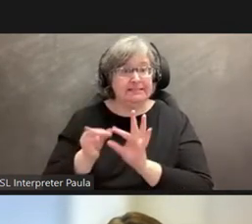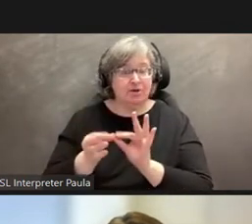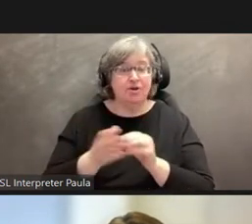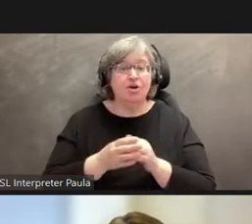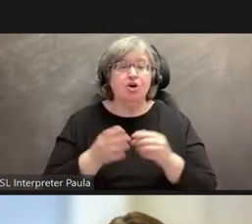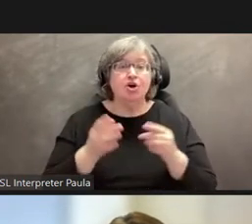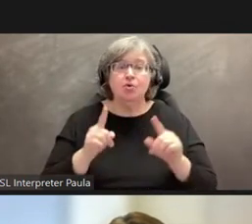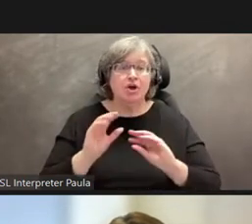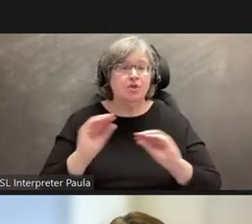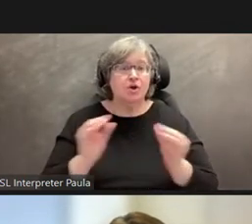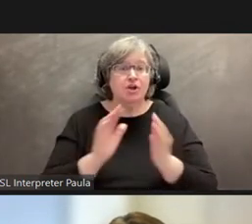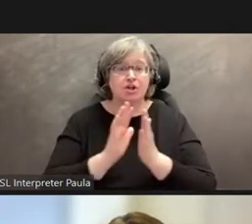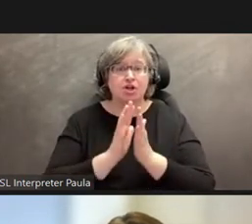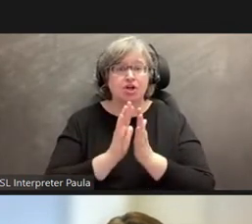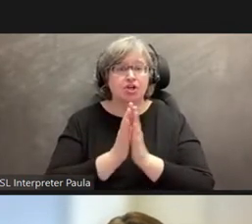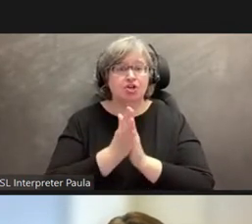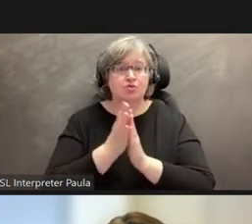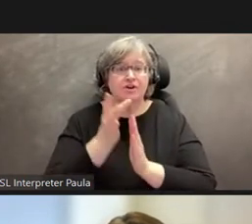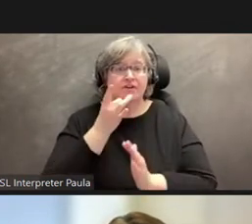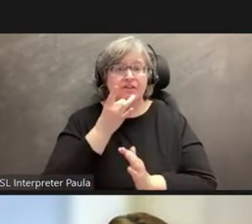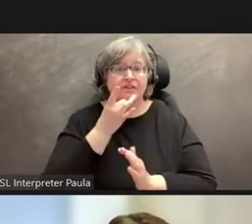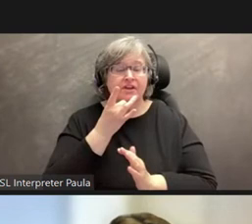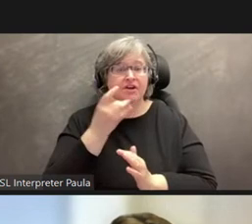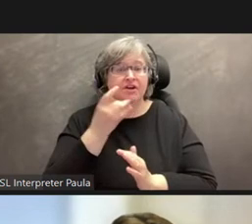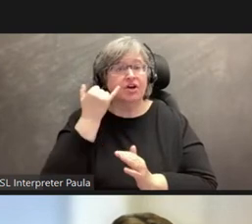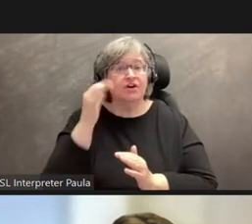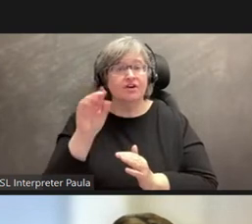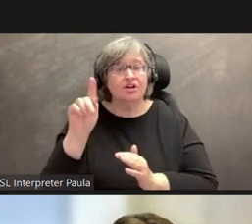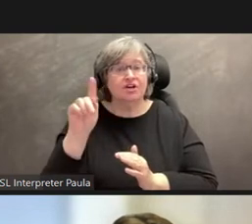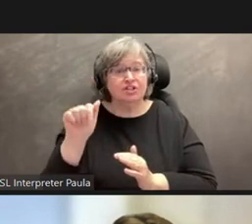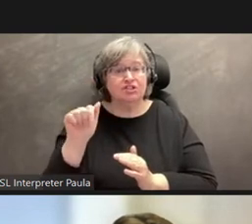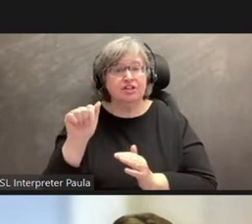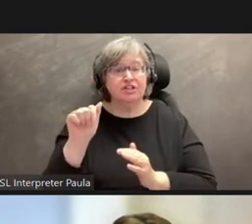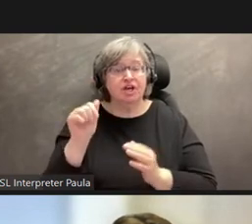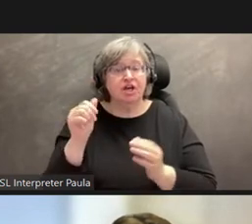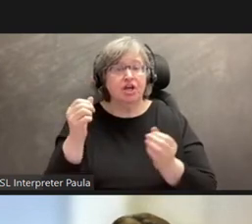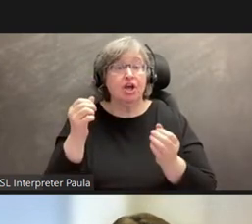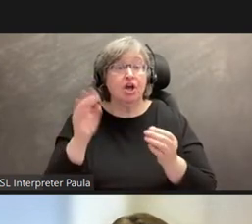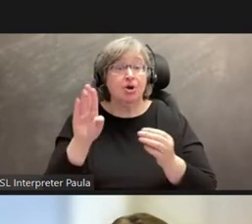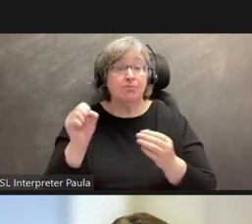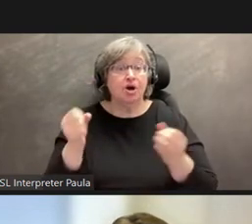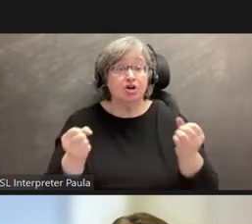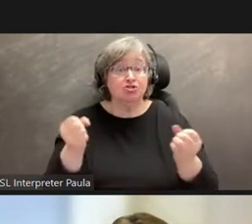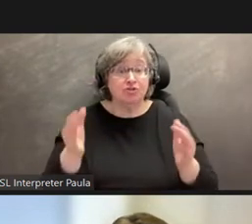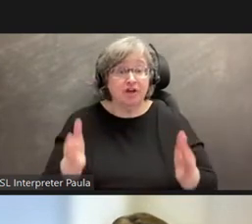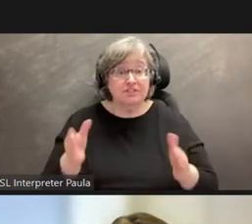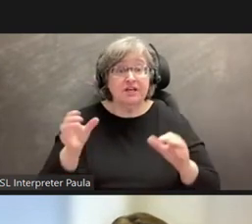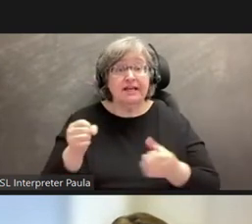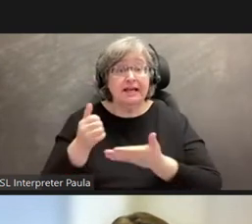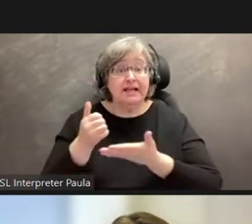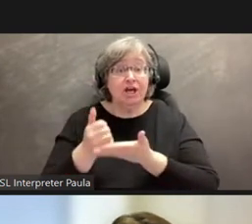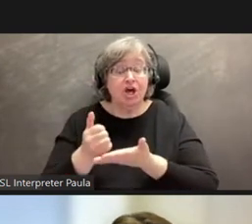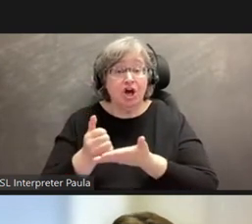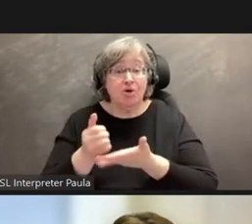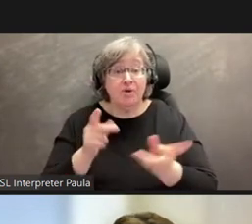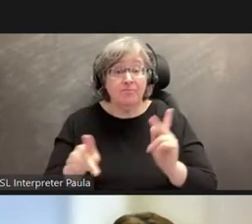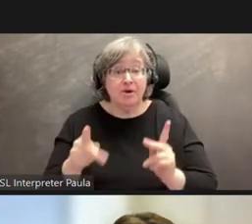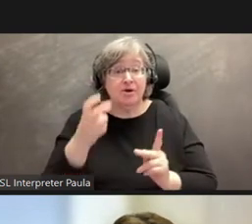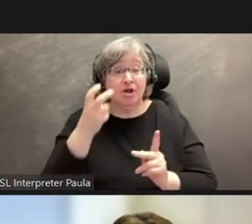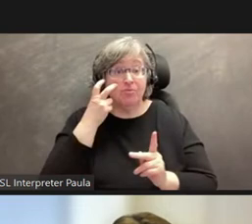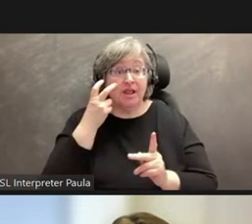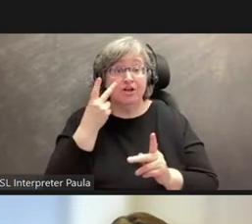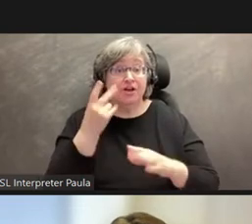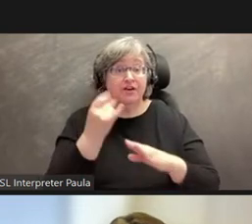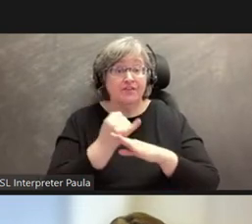when there's no traffic light, if the CTA bus operators are able to help people who are blind or